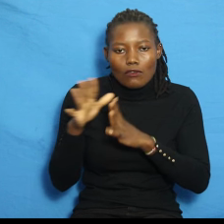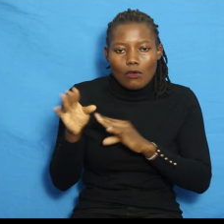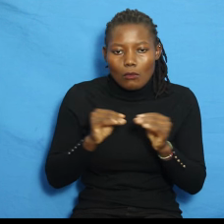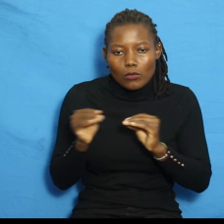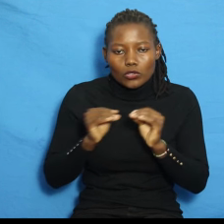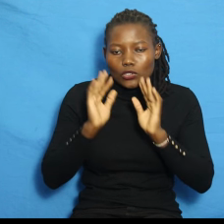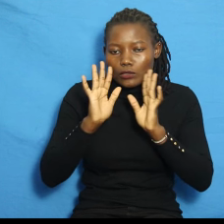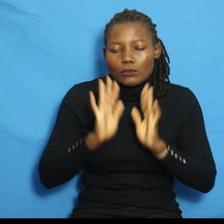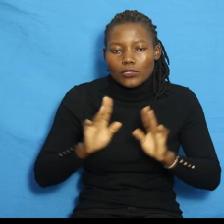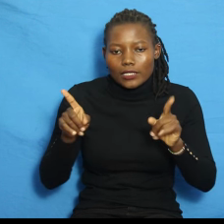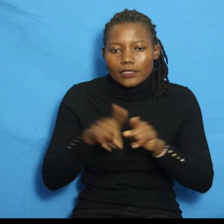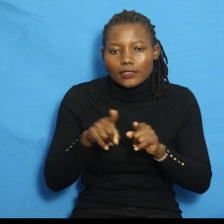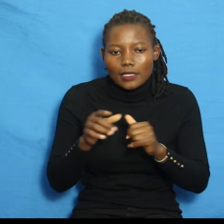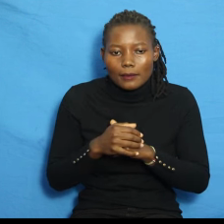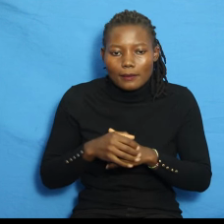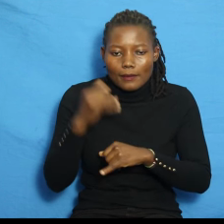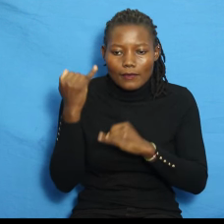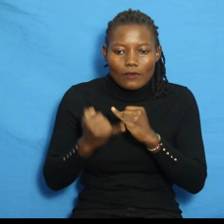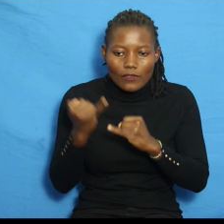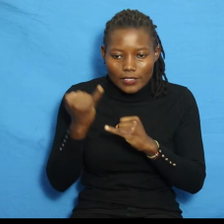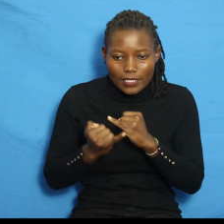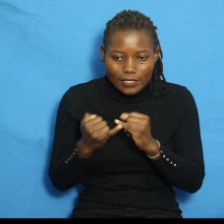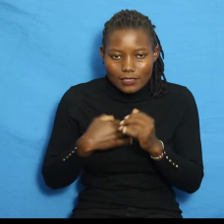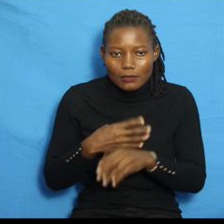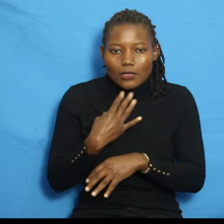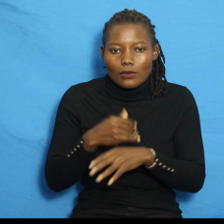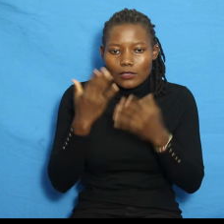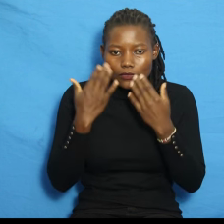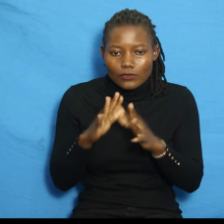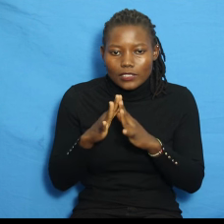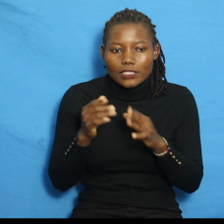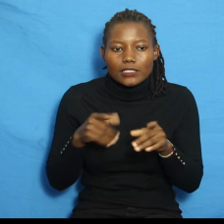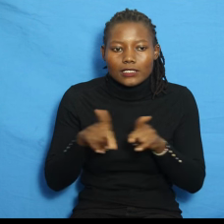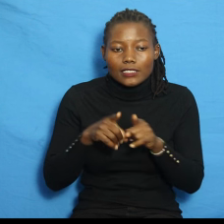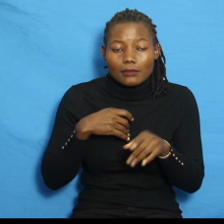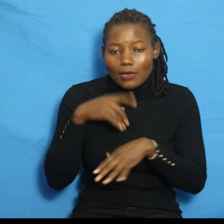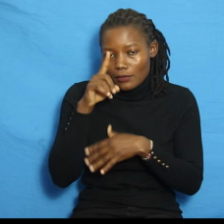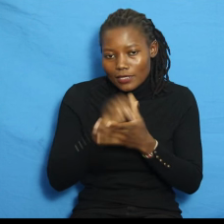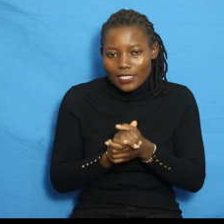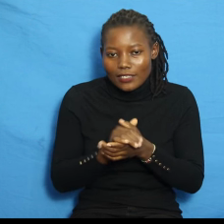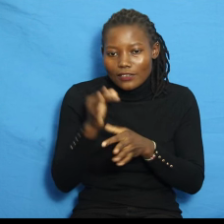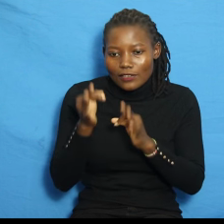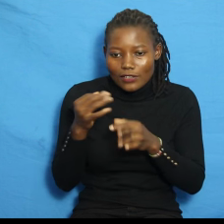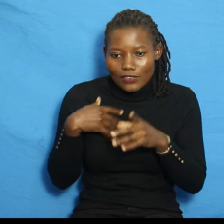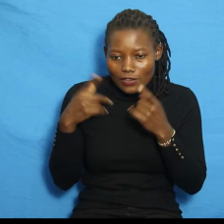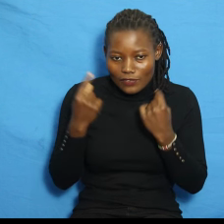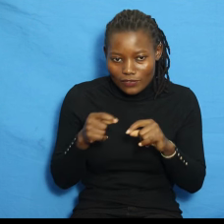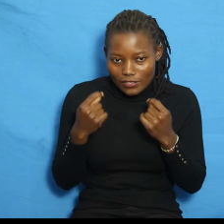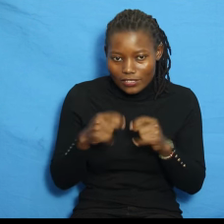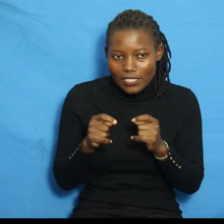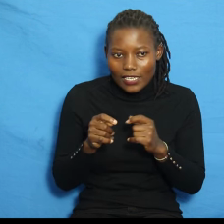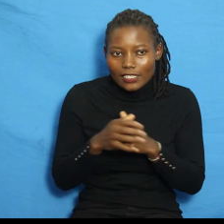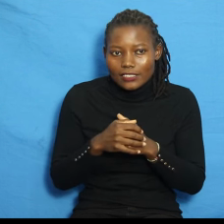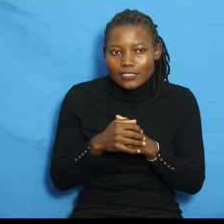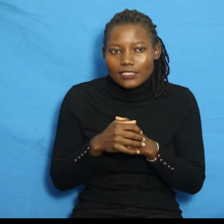equations of motions are very important. And finally, I want to conclude, and I believe I've really tried to cover